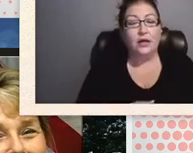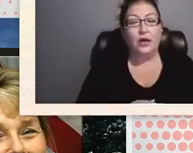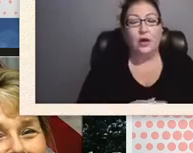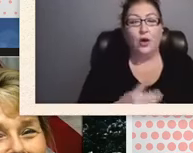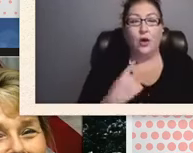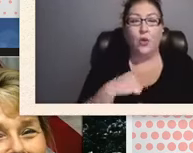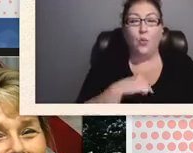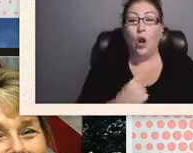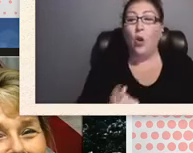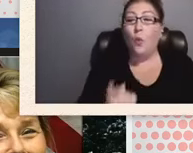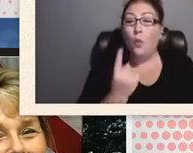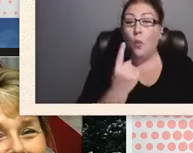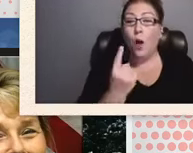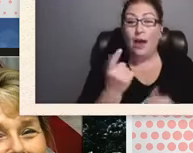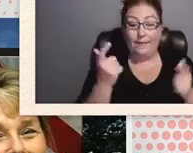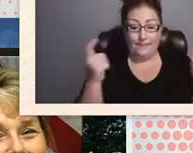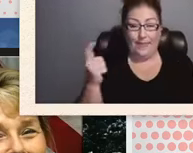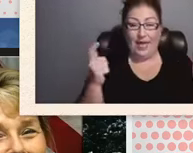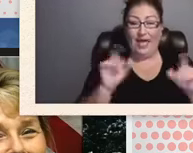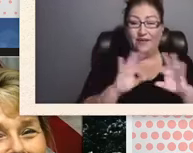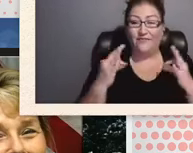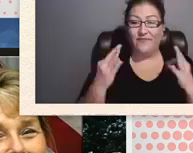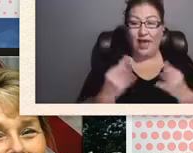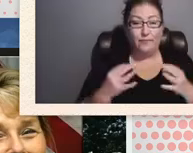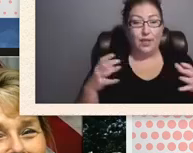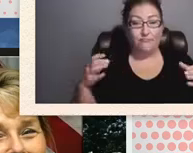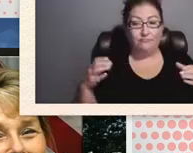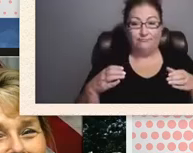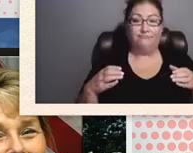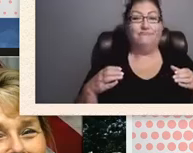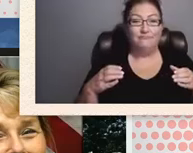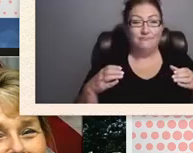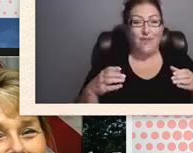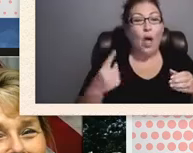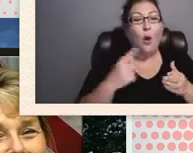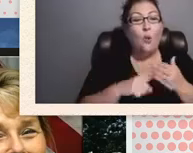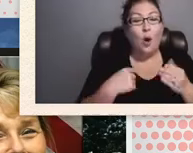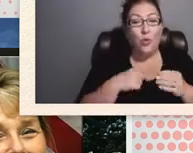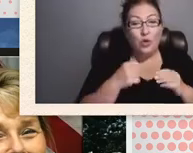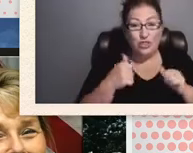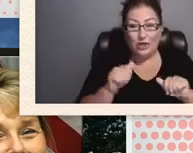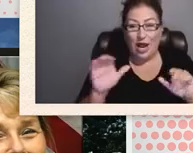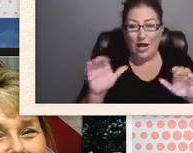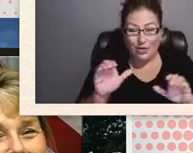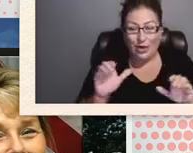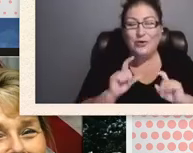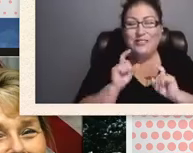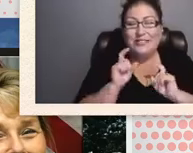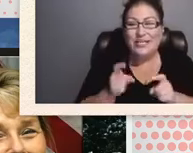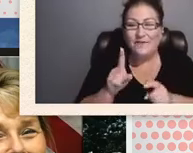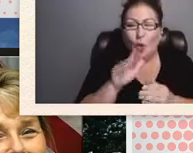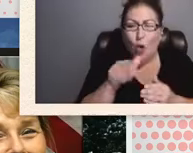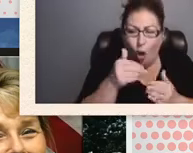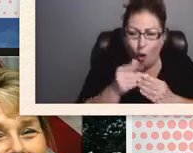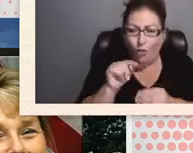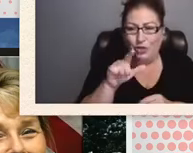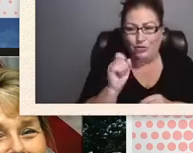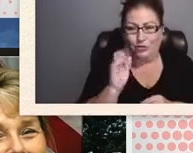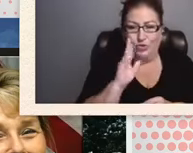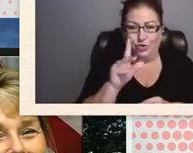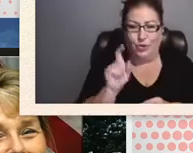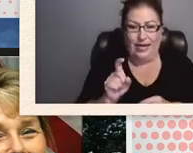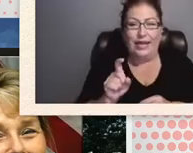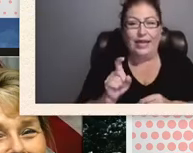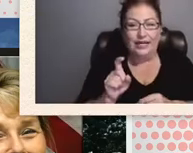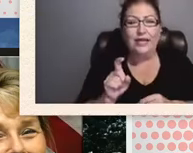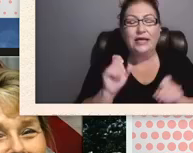family. We're one big family. And what we're trying to do is to give you all the tools that you're going to need to be